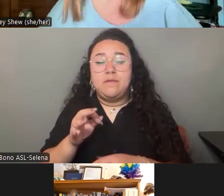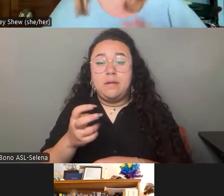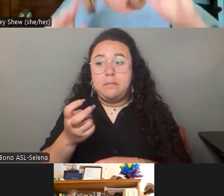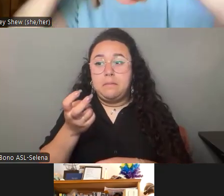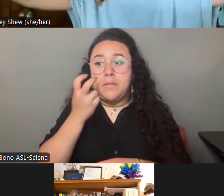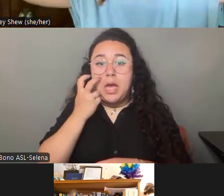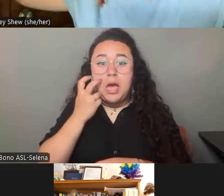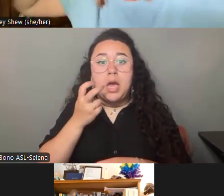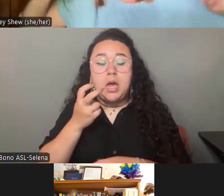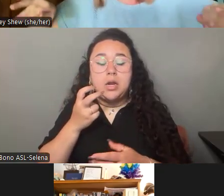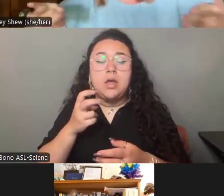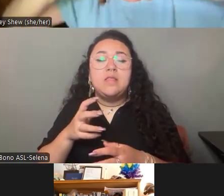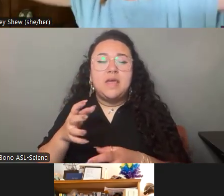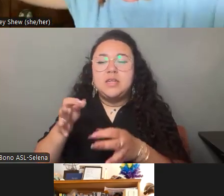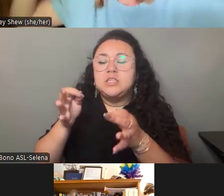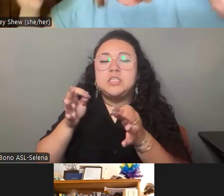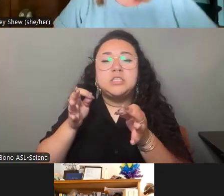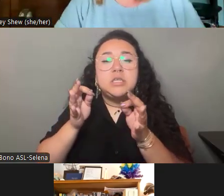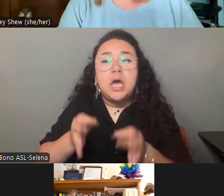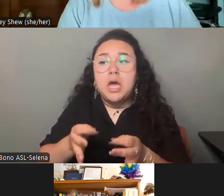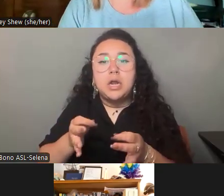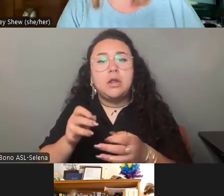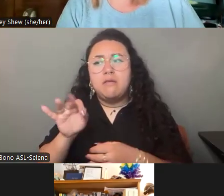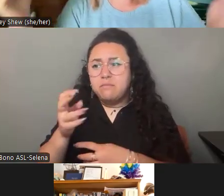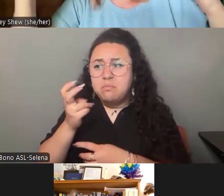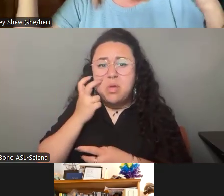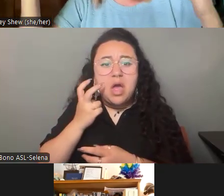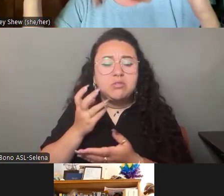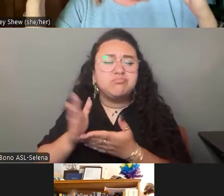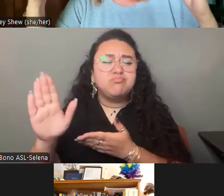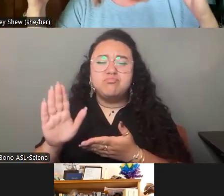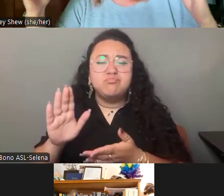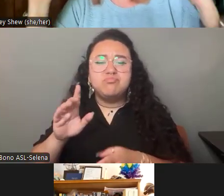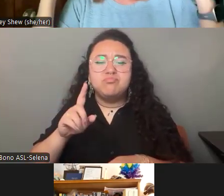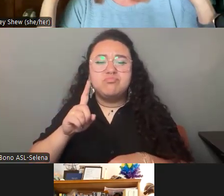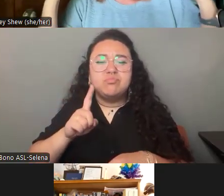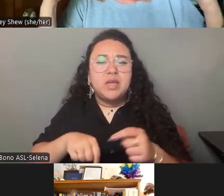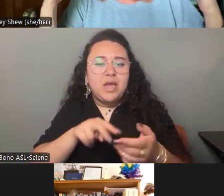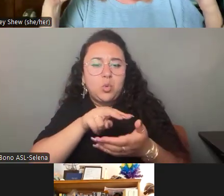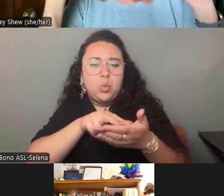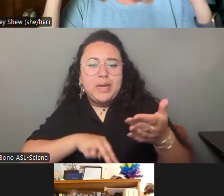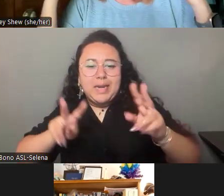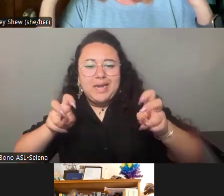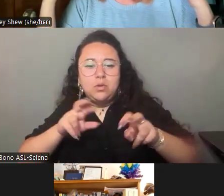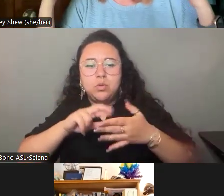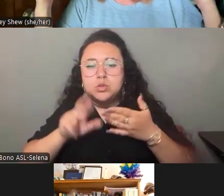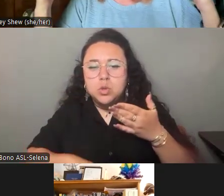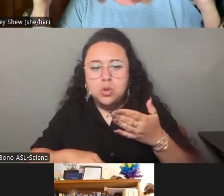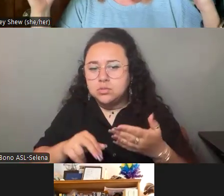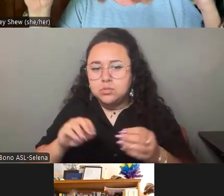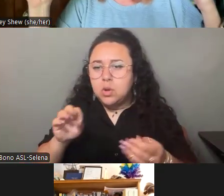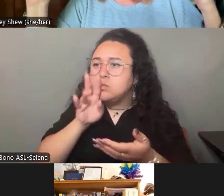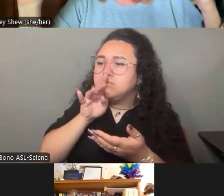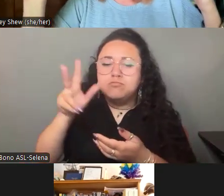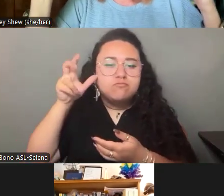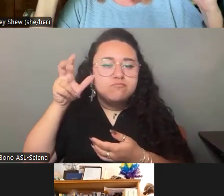with diabetes and like excluded other groups that also have diabetes, but might